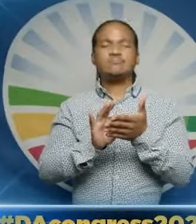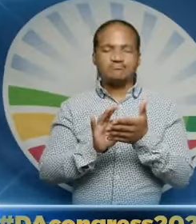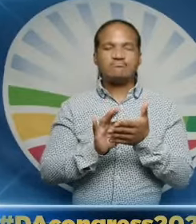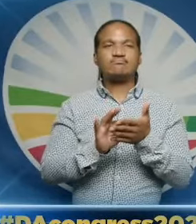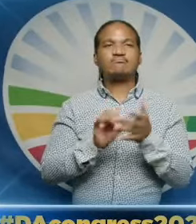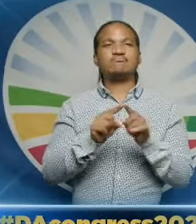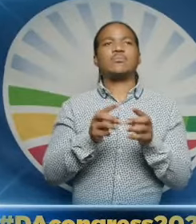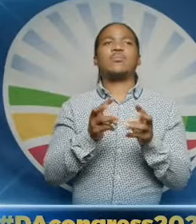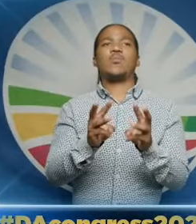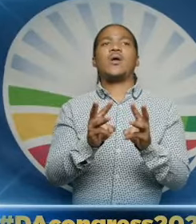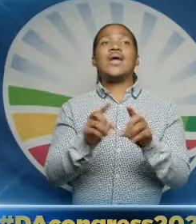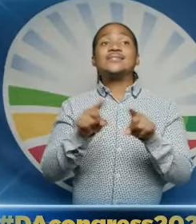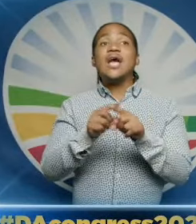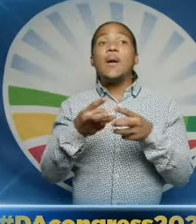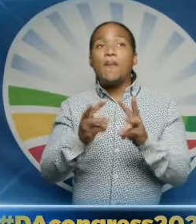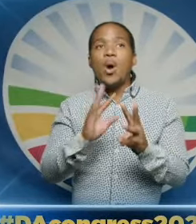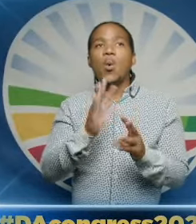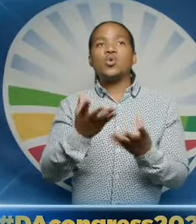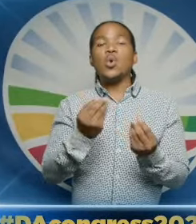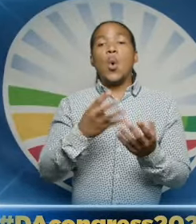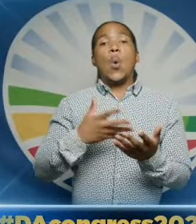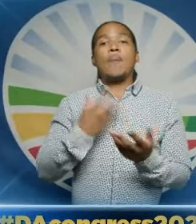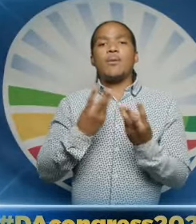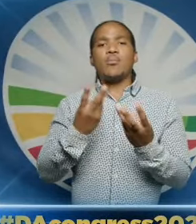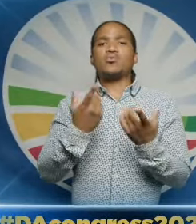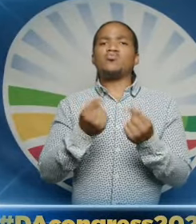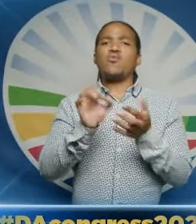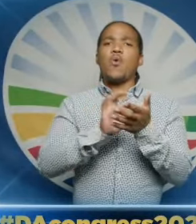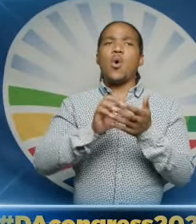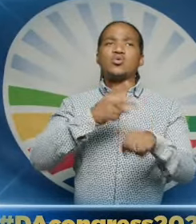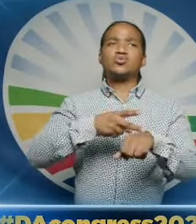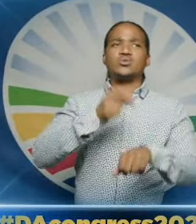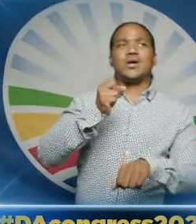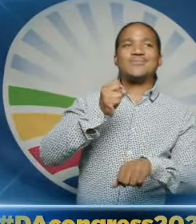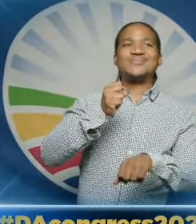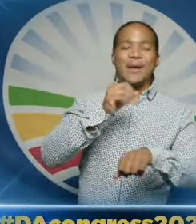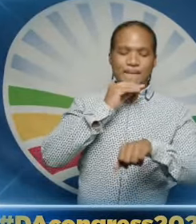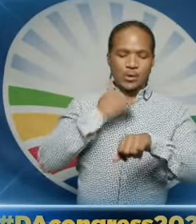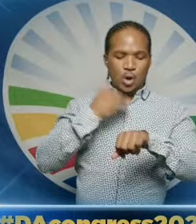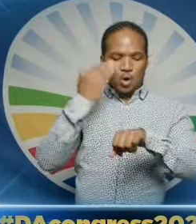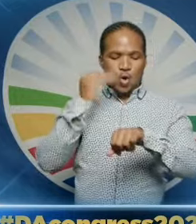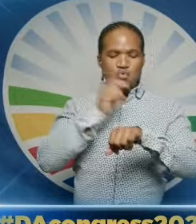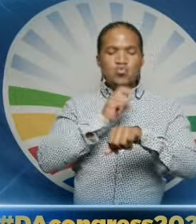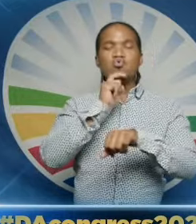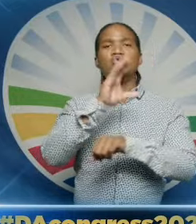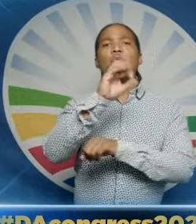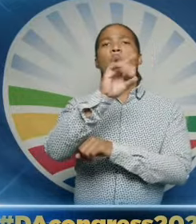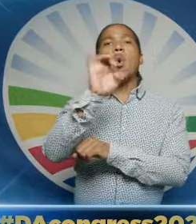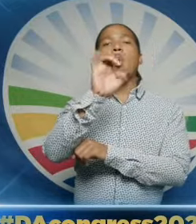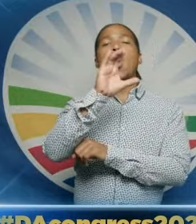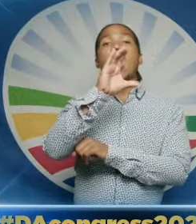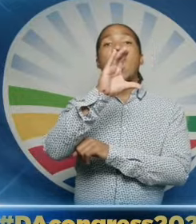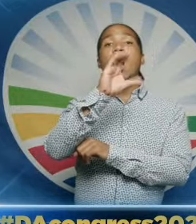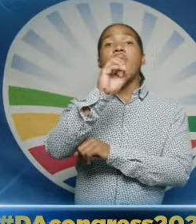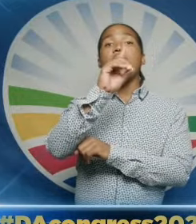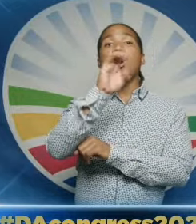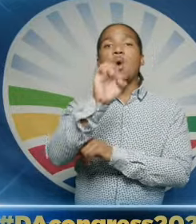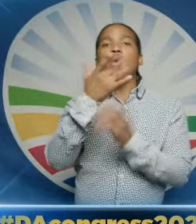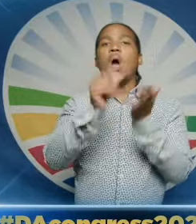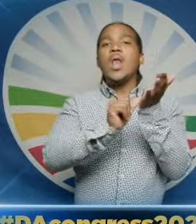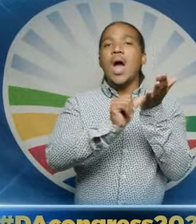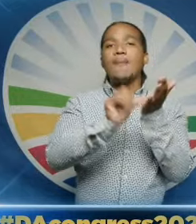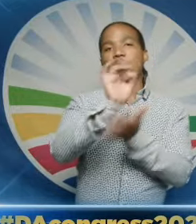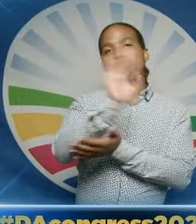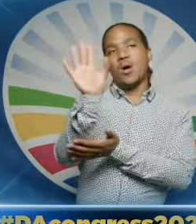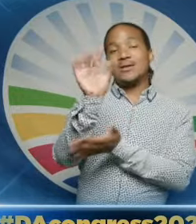voters' roll. In the same way, we don't want people to vote twice, so you can only use that code once. But we don't know how each